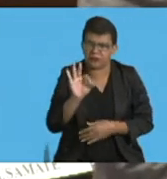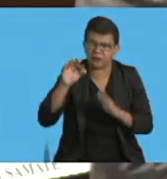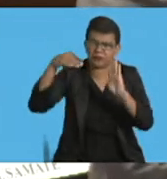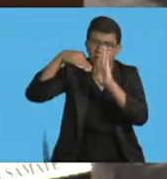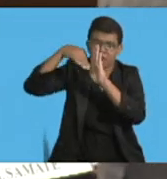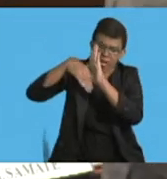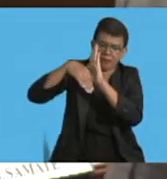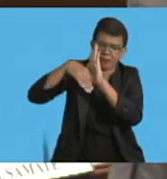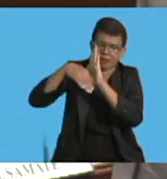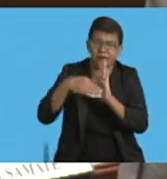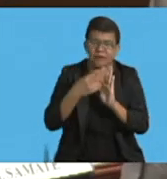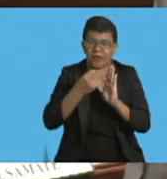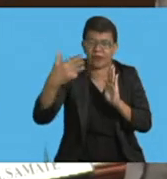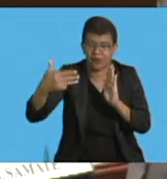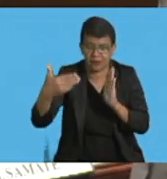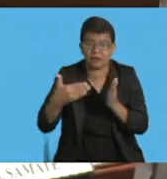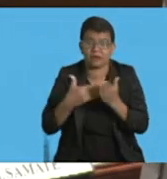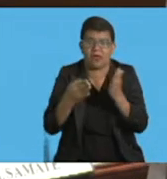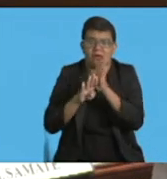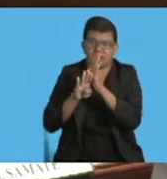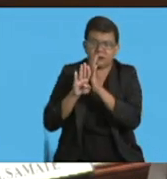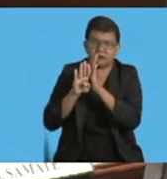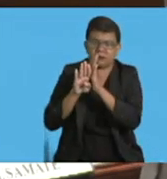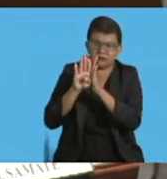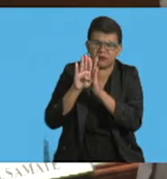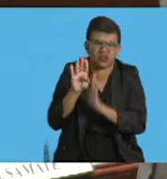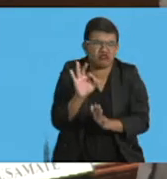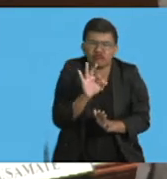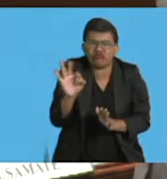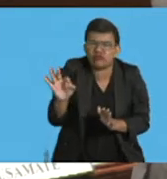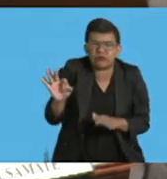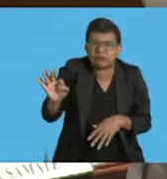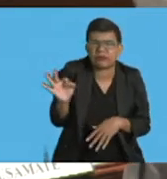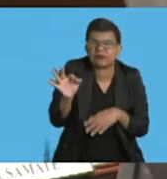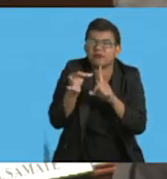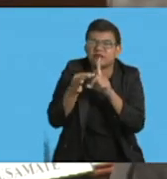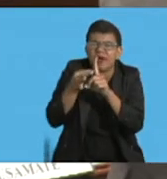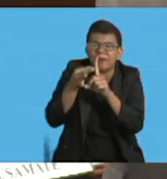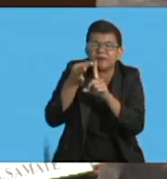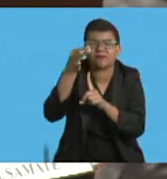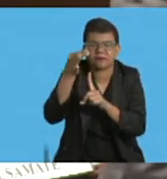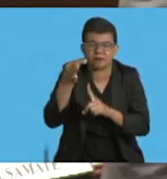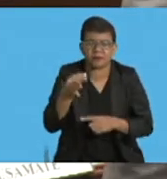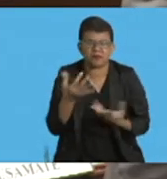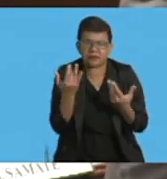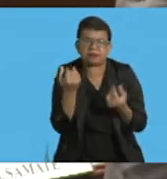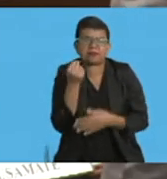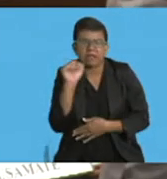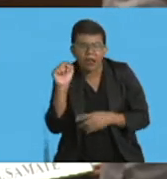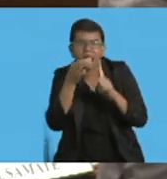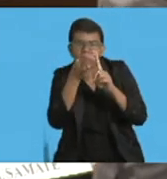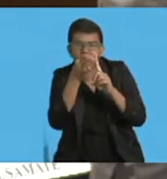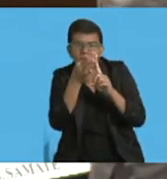Unfortunately, Mr. Speaker, sir, the outlook has not improved since then. It has in fact deteriorated even further. Instead of a